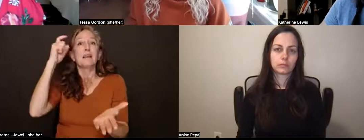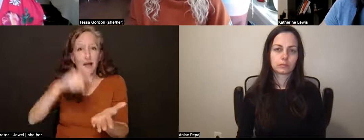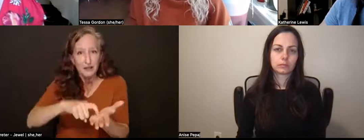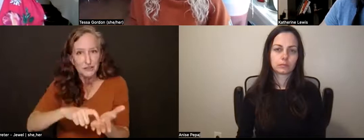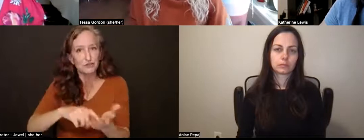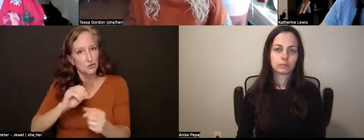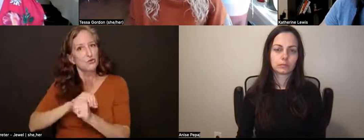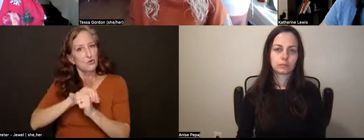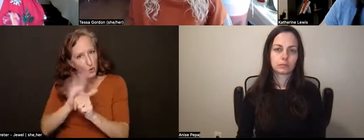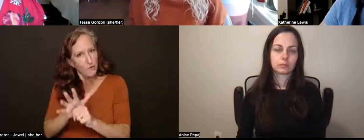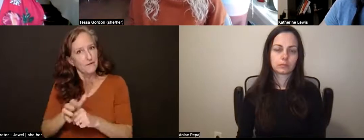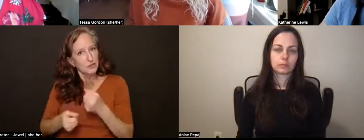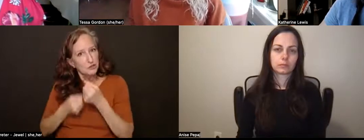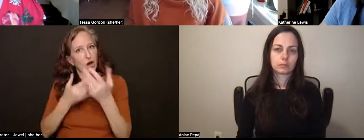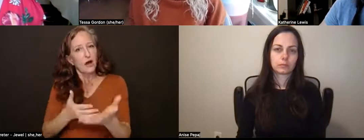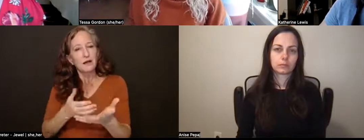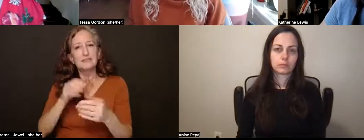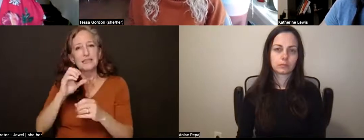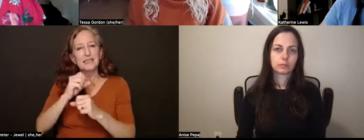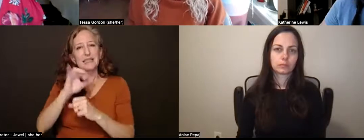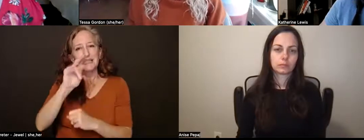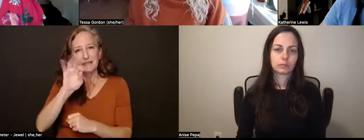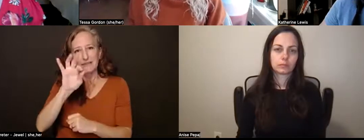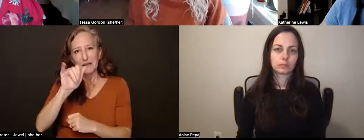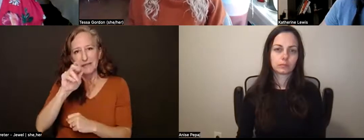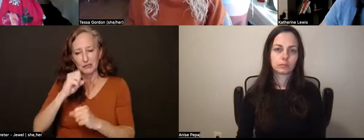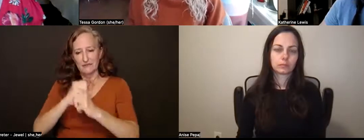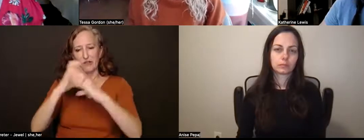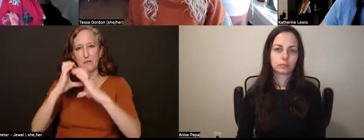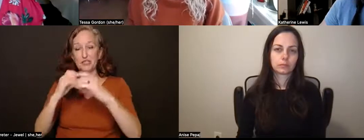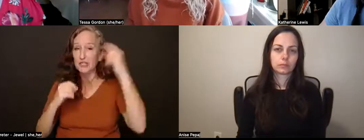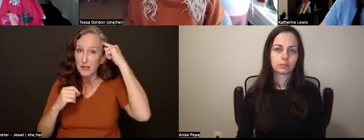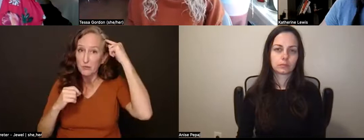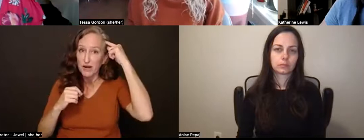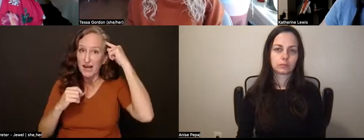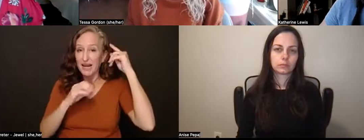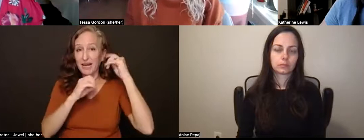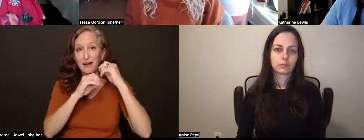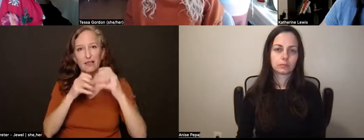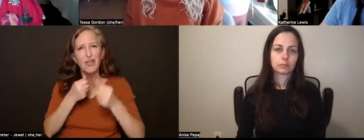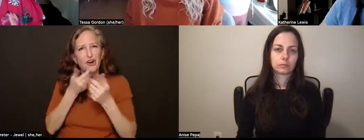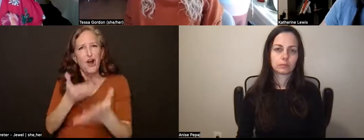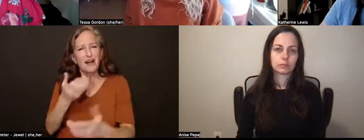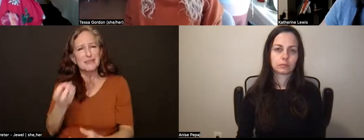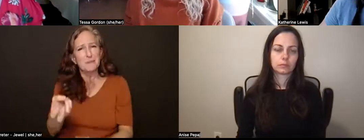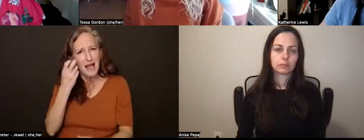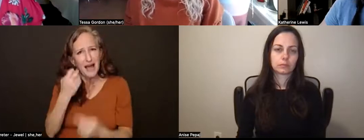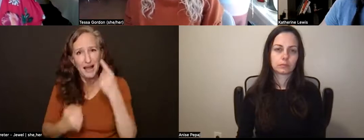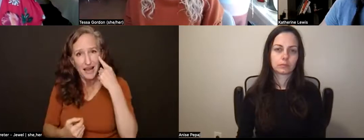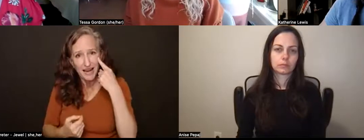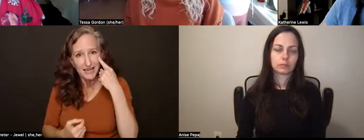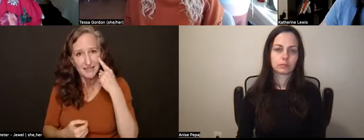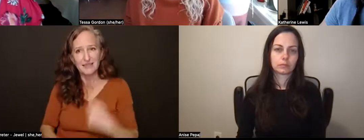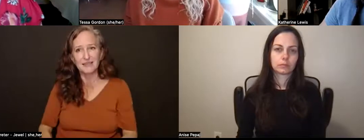COVID caused an inflammation in my brain that caused me to go blind for 5 months. And so